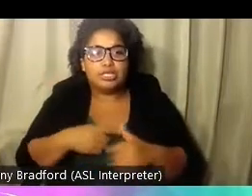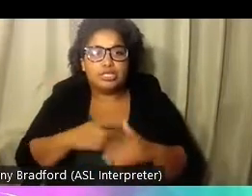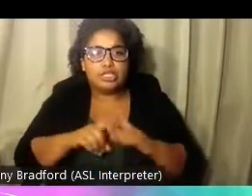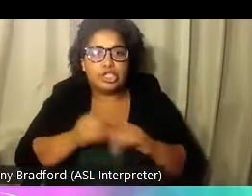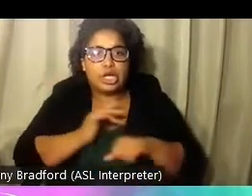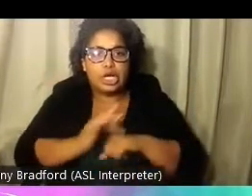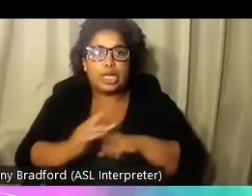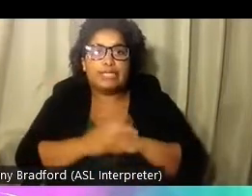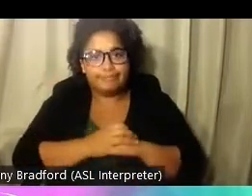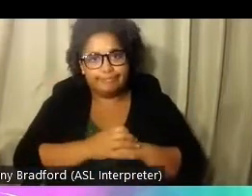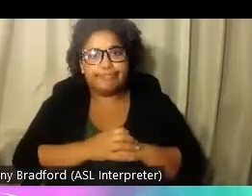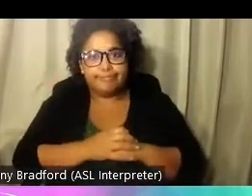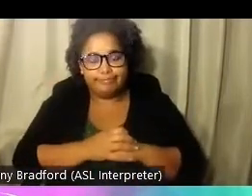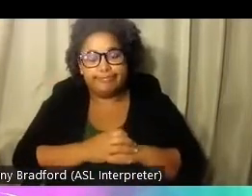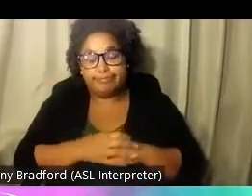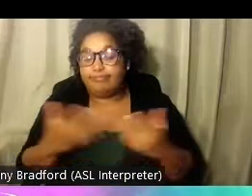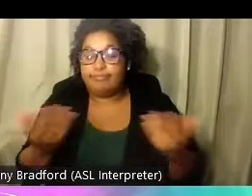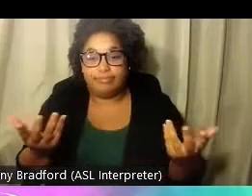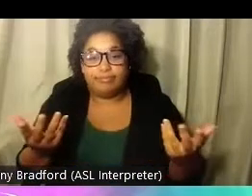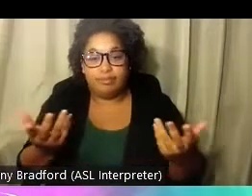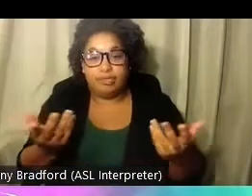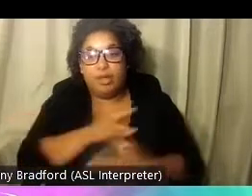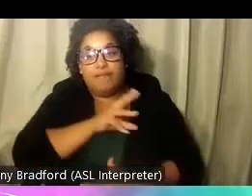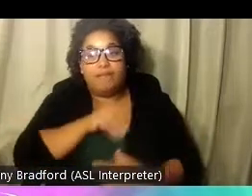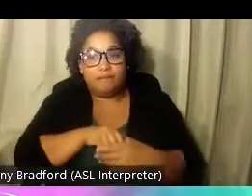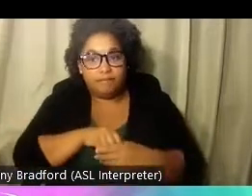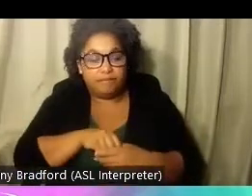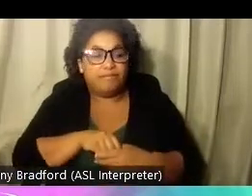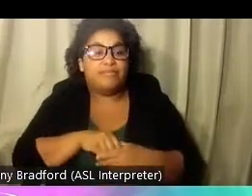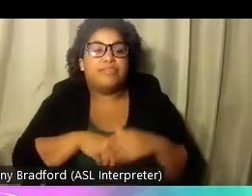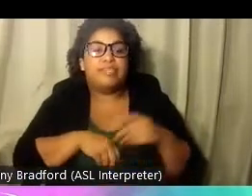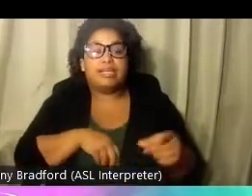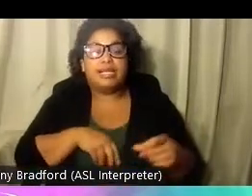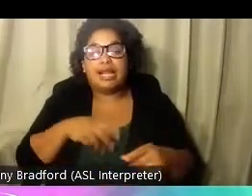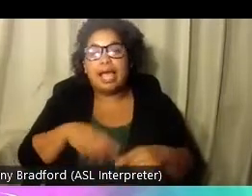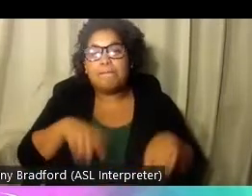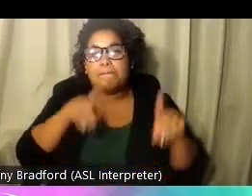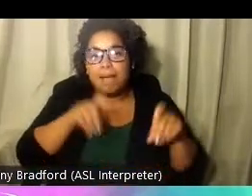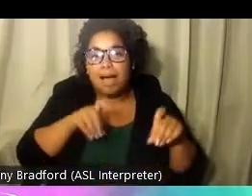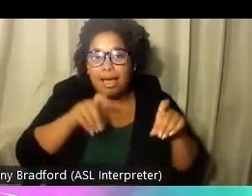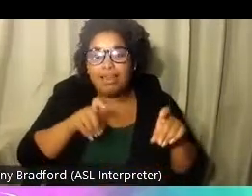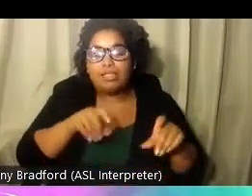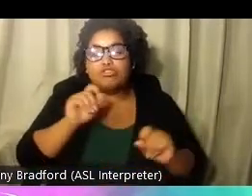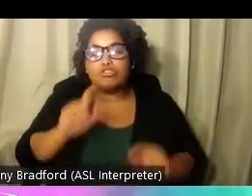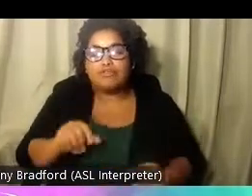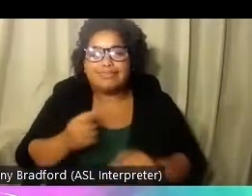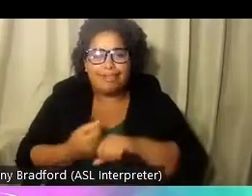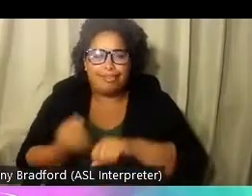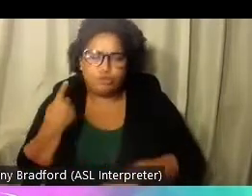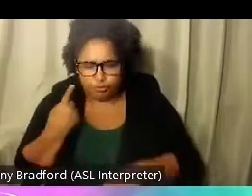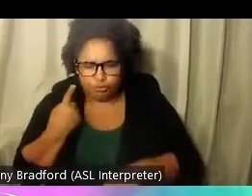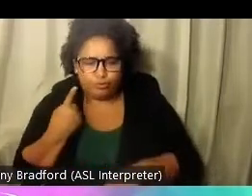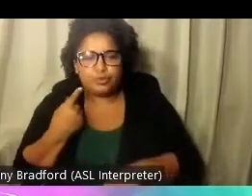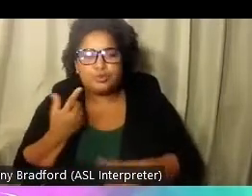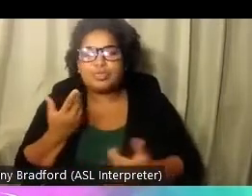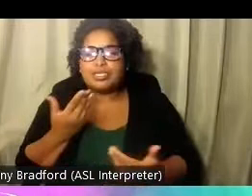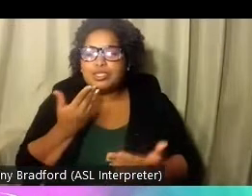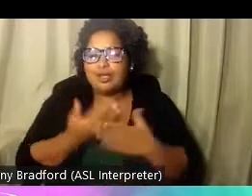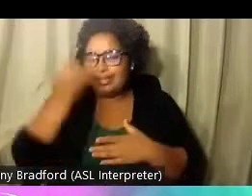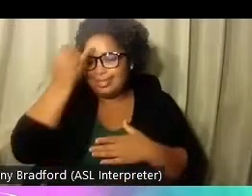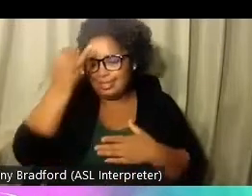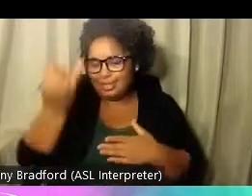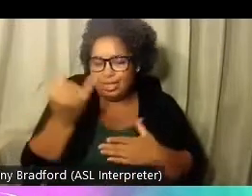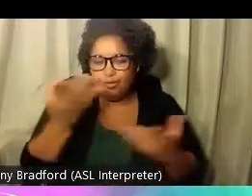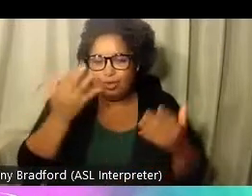start early. We participated in a pilot survey last year, and so we had a good idea of what